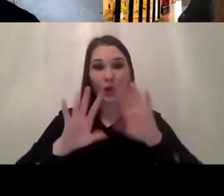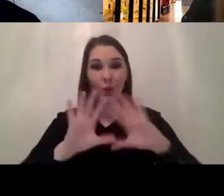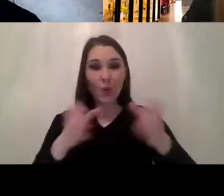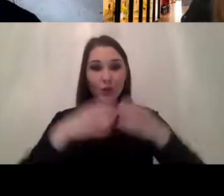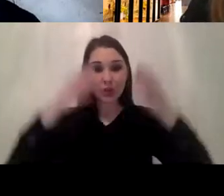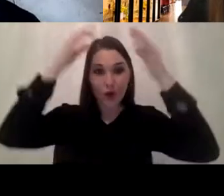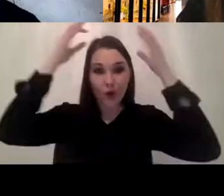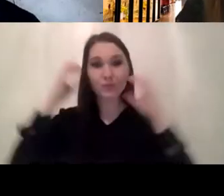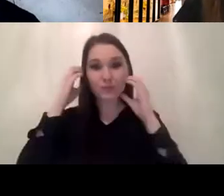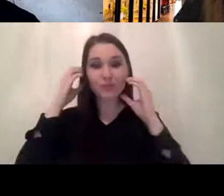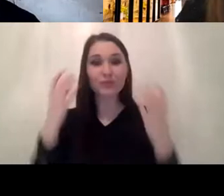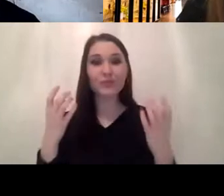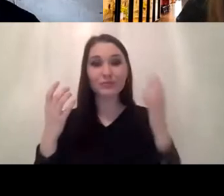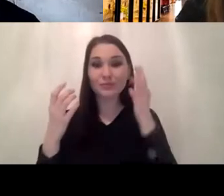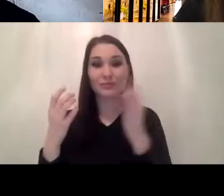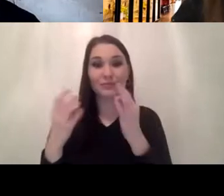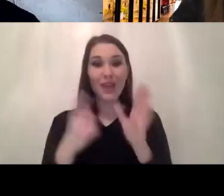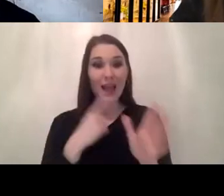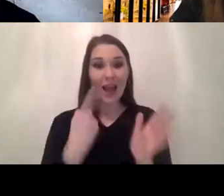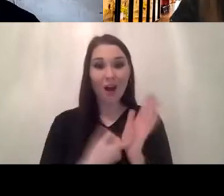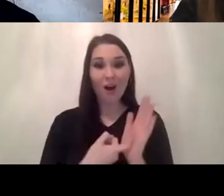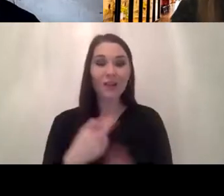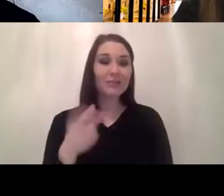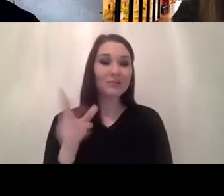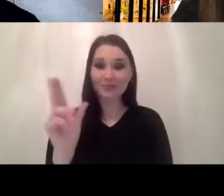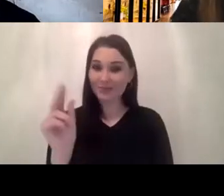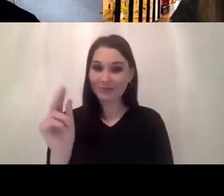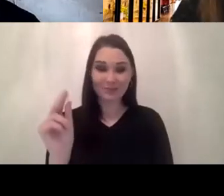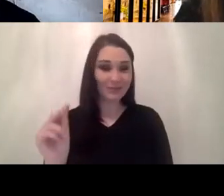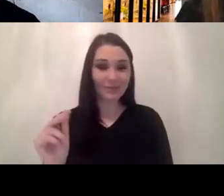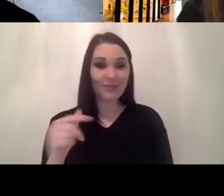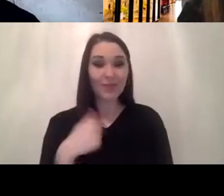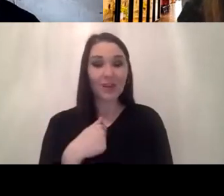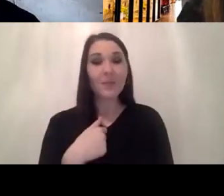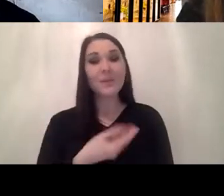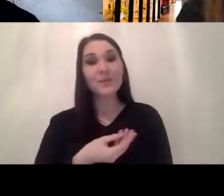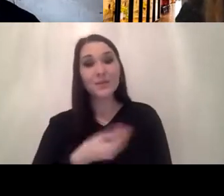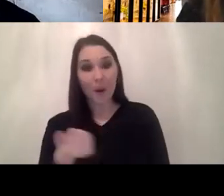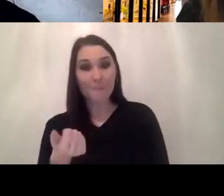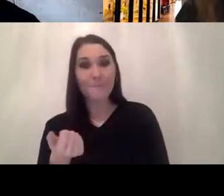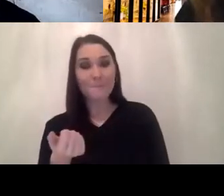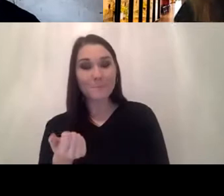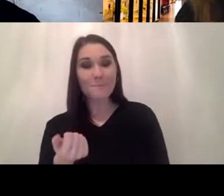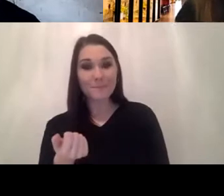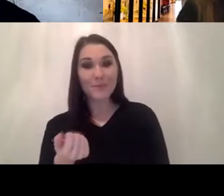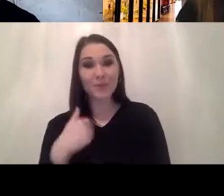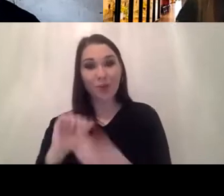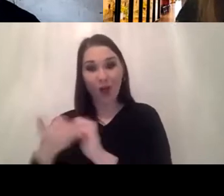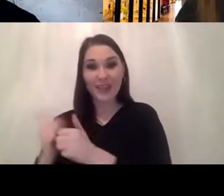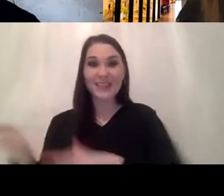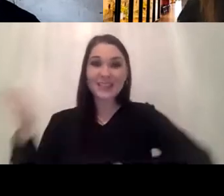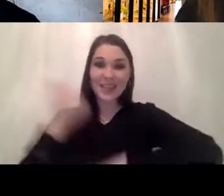No. We actually, one of my colleagues set up a workshop environment, and due to lack